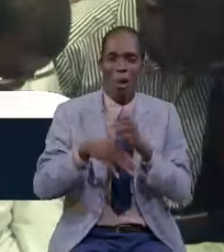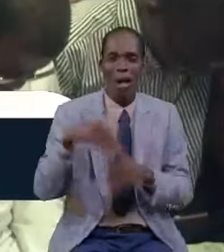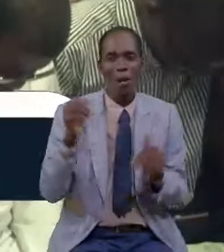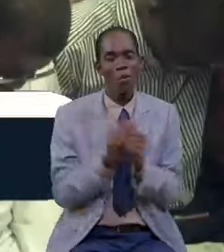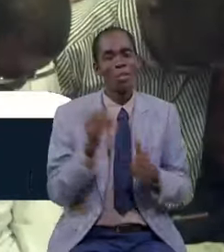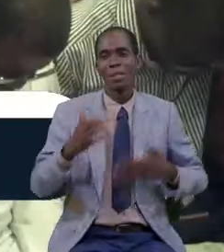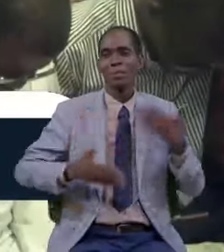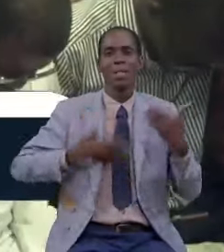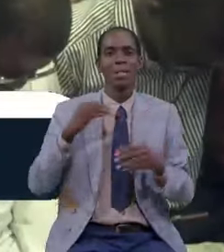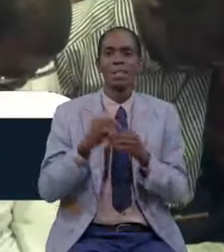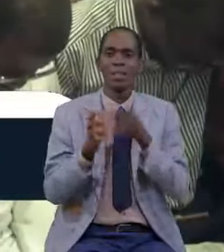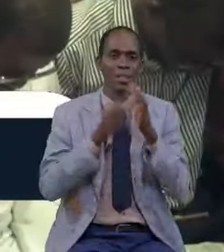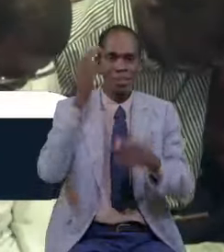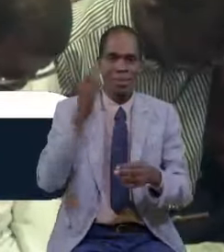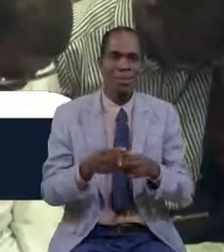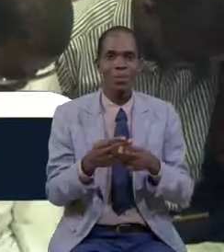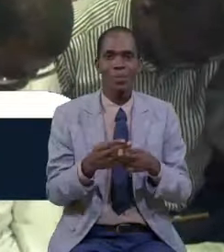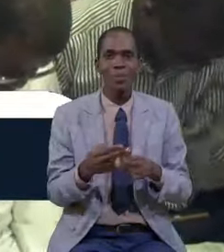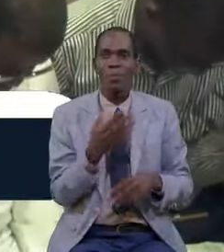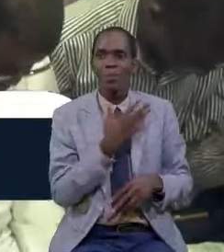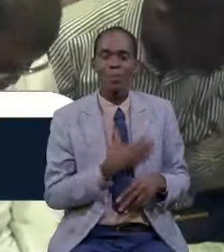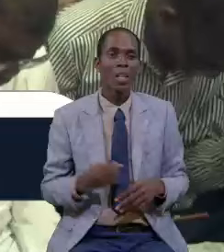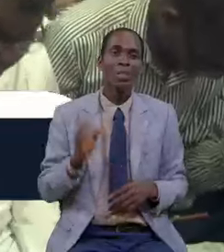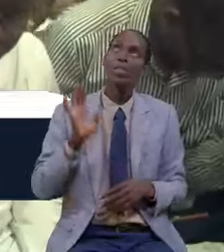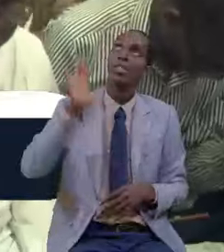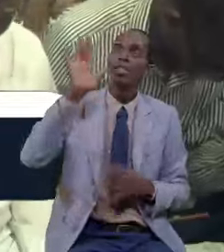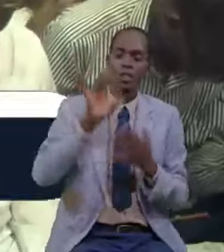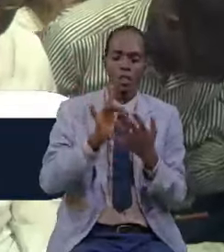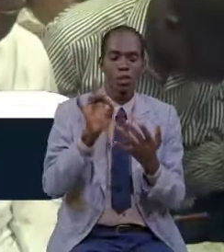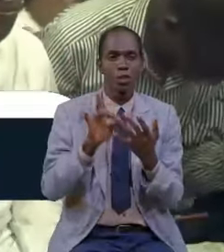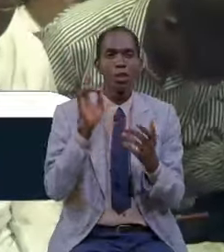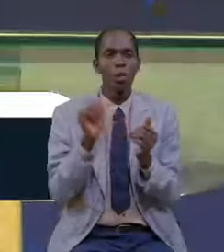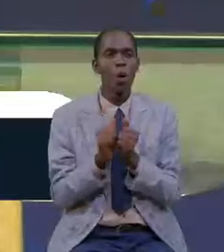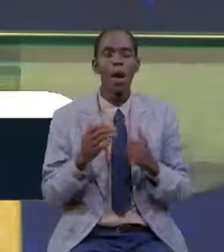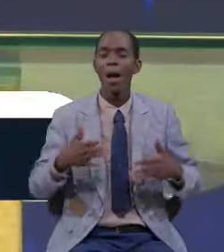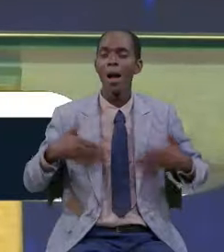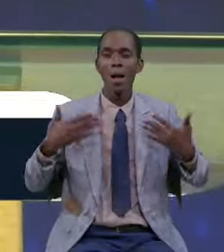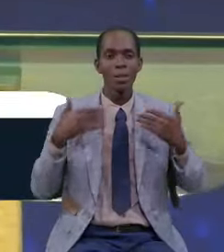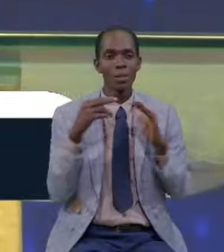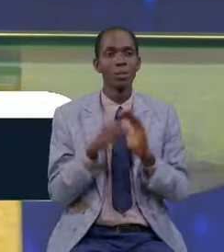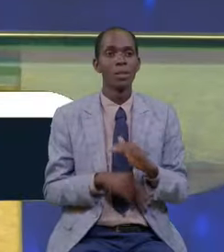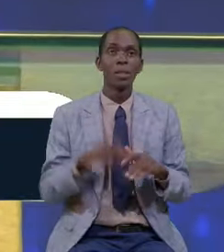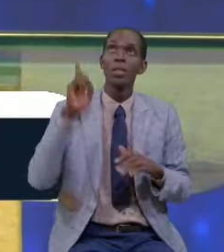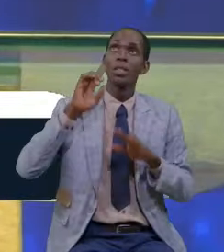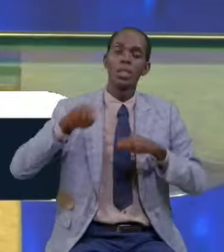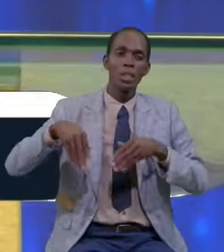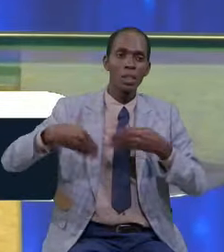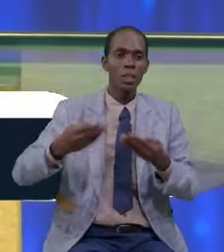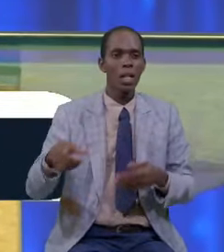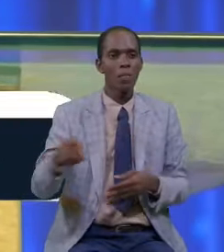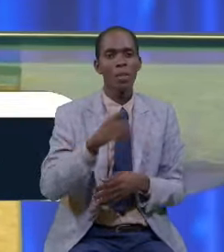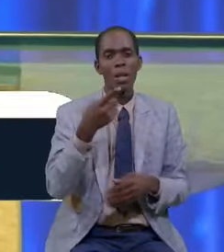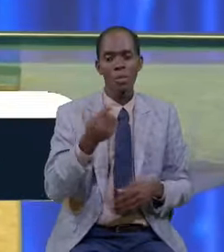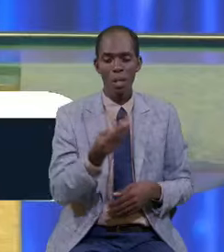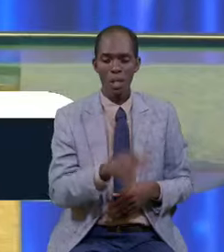joy. And he's chosen with gladness. He gave them the lands of